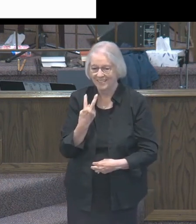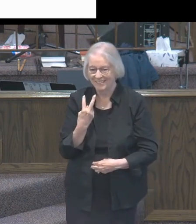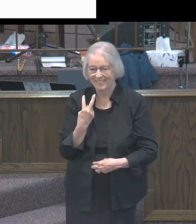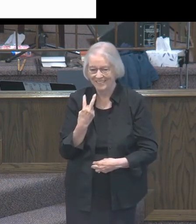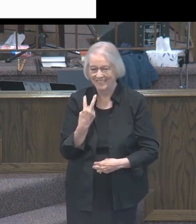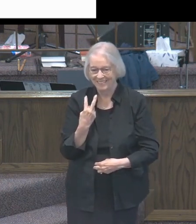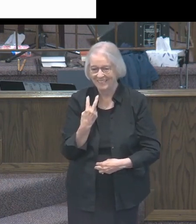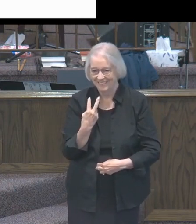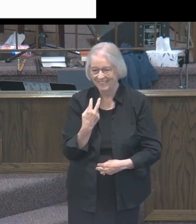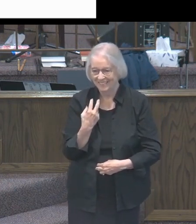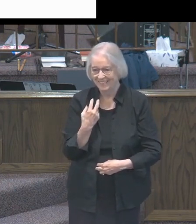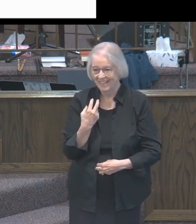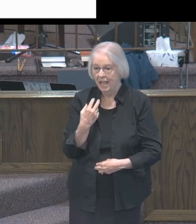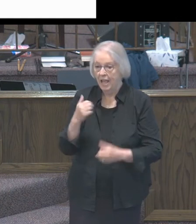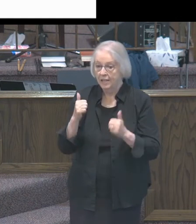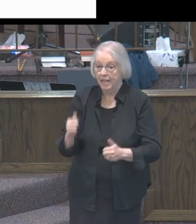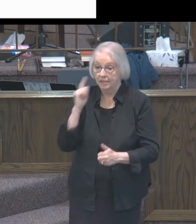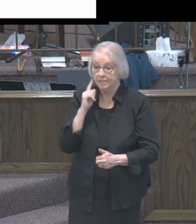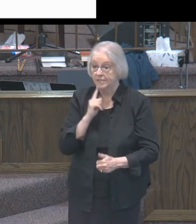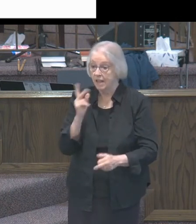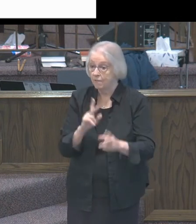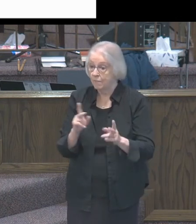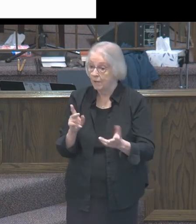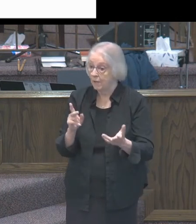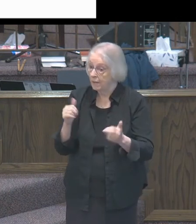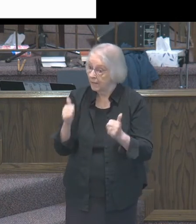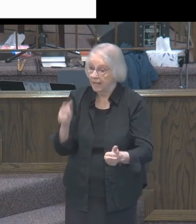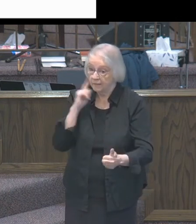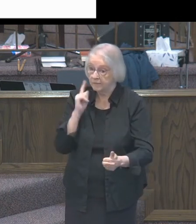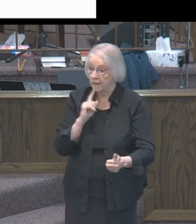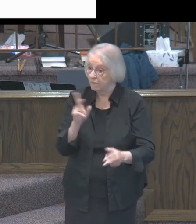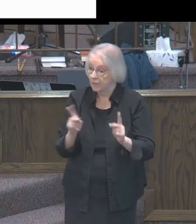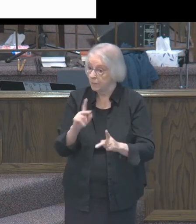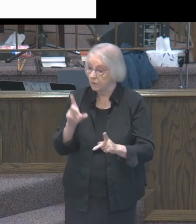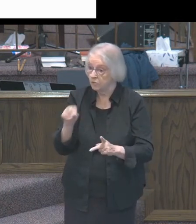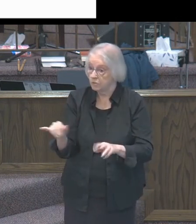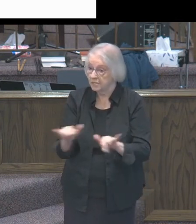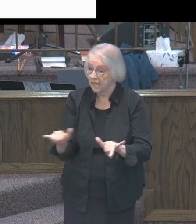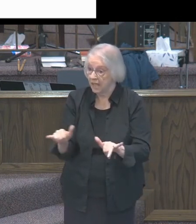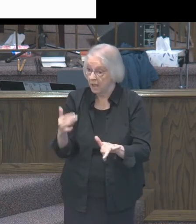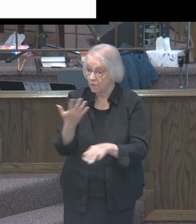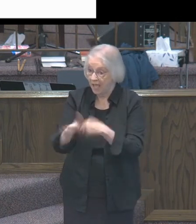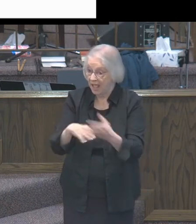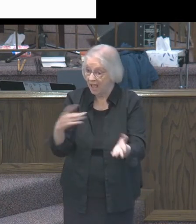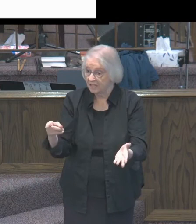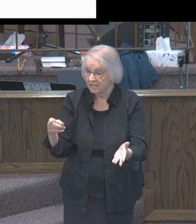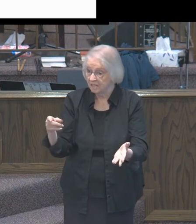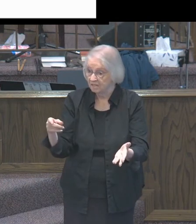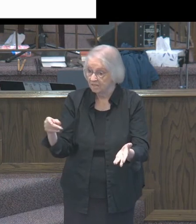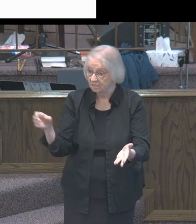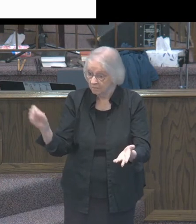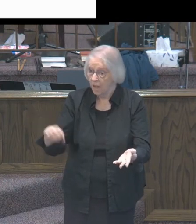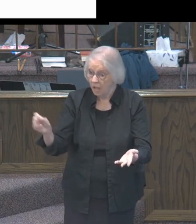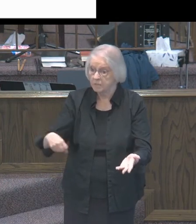help. It's the only way I can do it is with the Holy Spirit's help, because we know that one of the fruits of